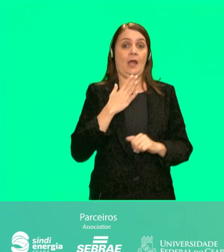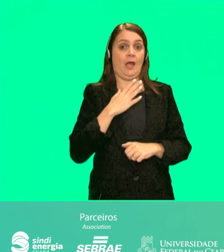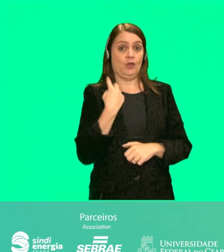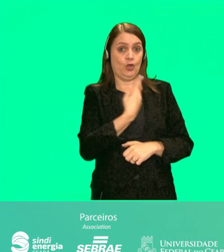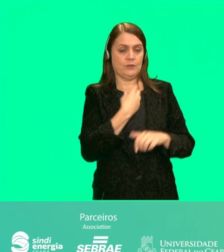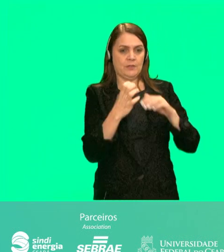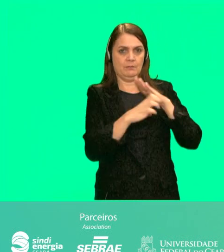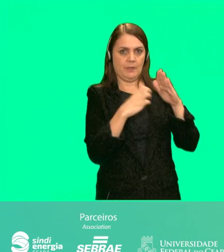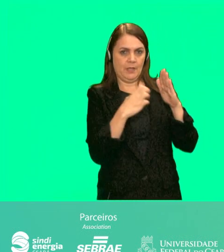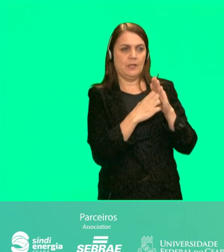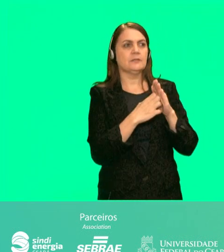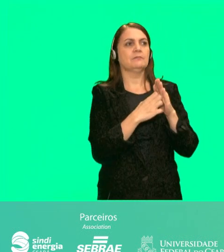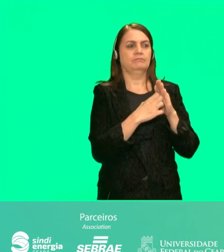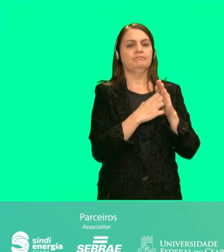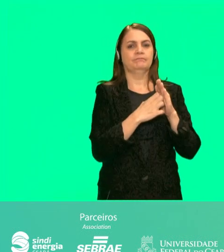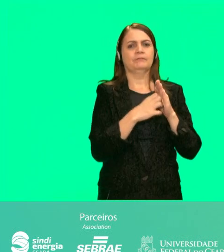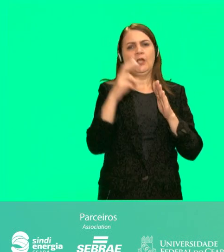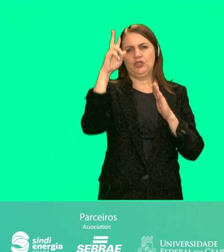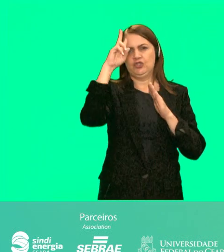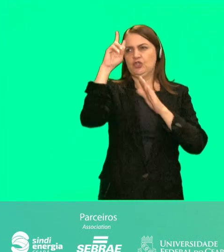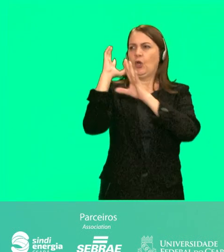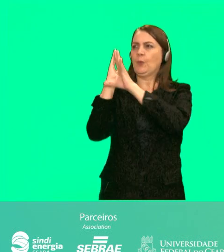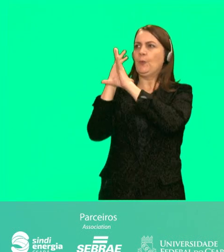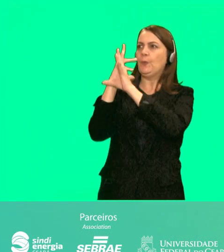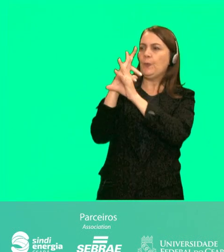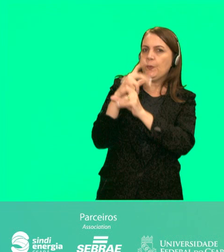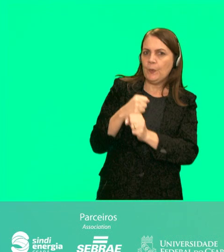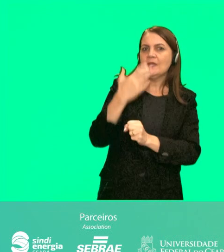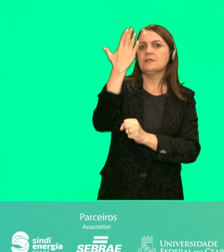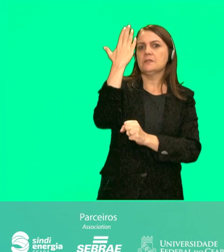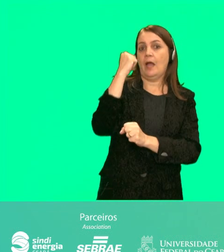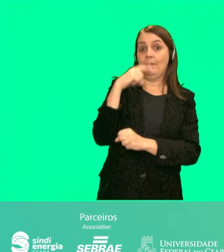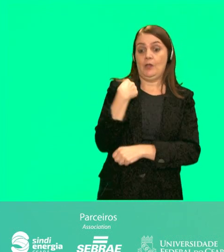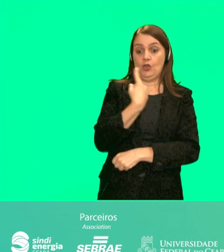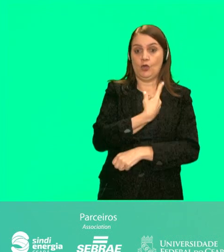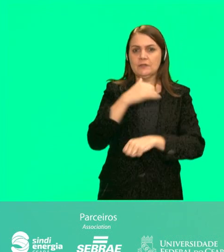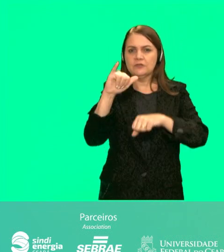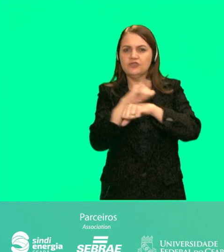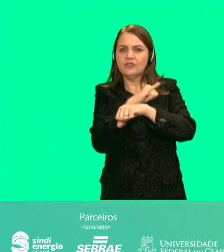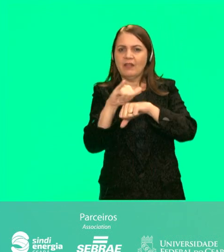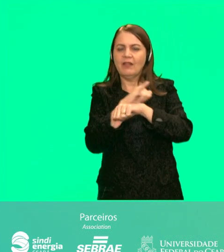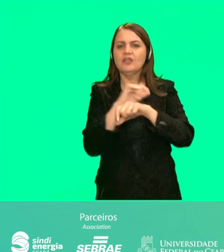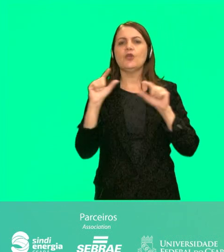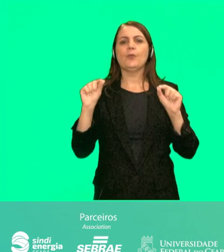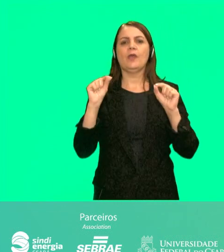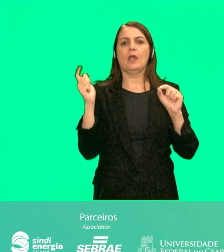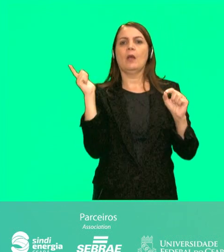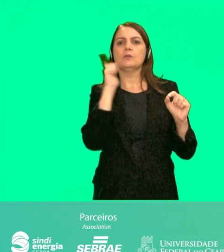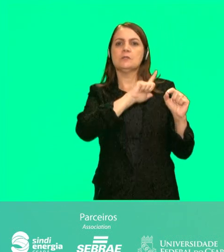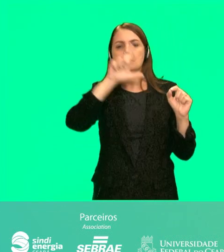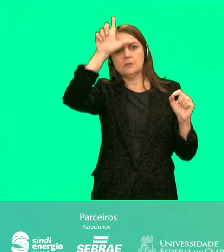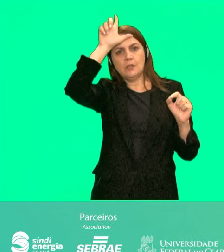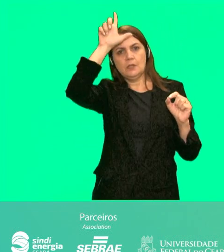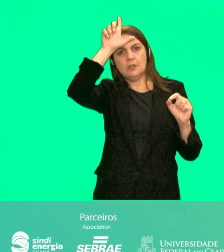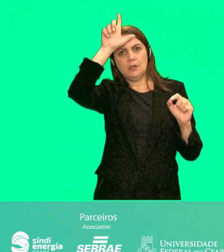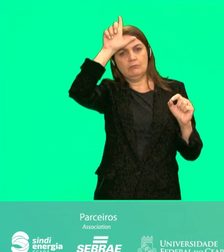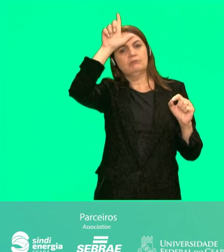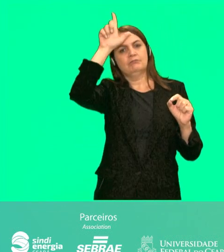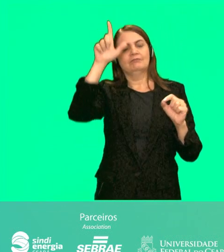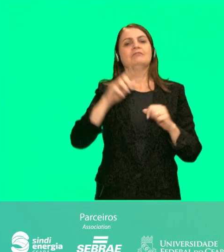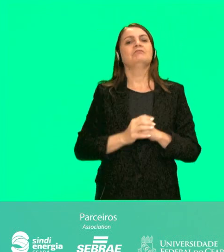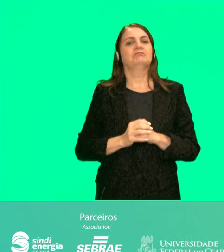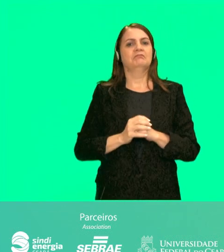But even based on Sync Group's history, what we want is to be a leader in